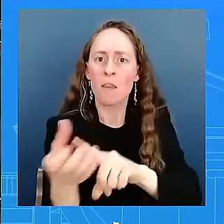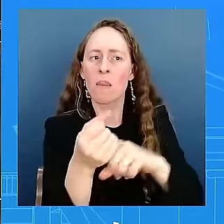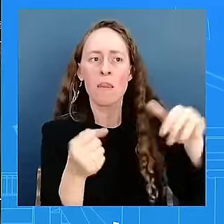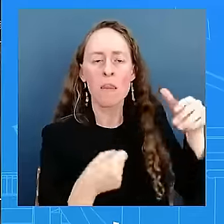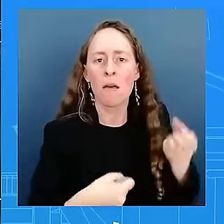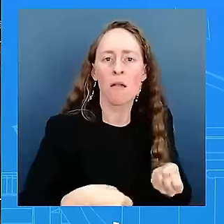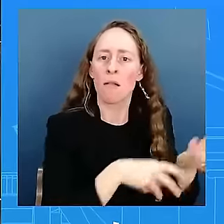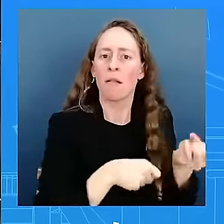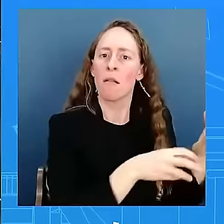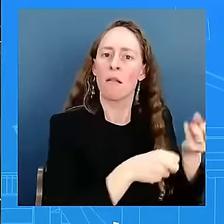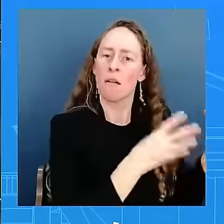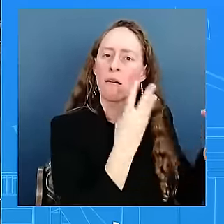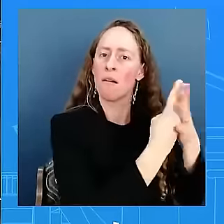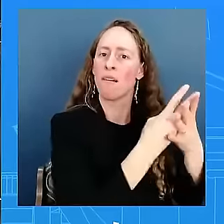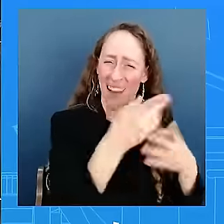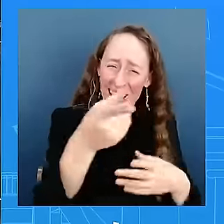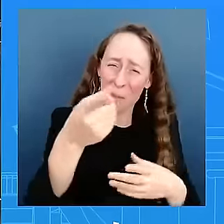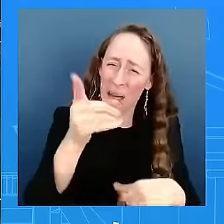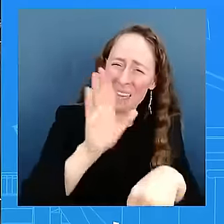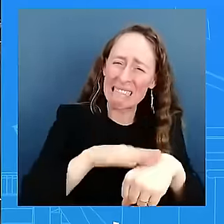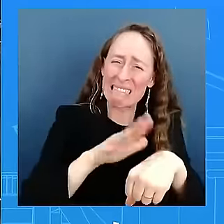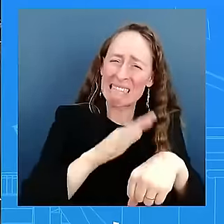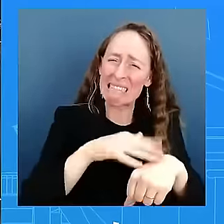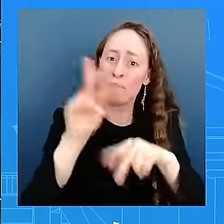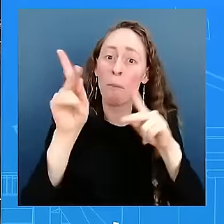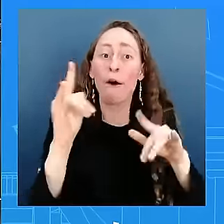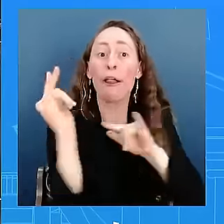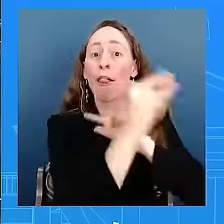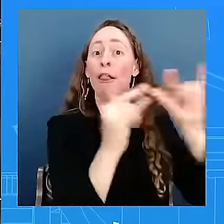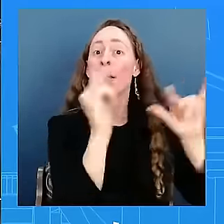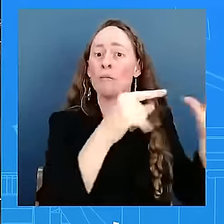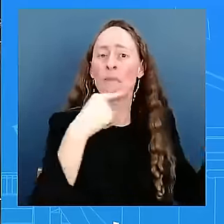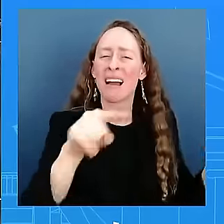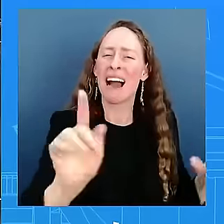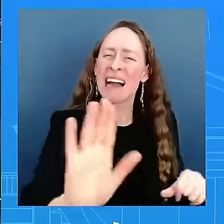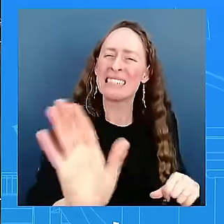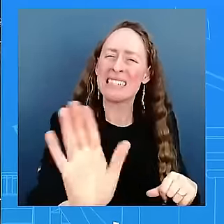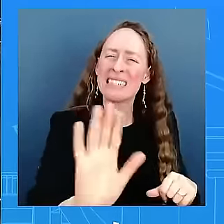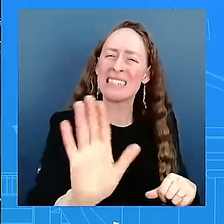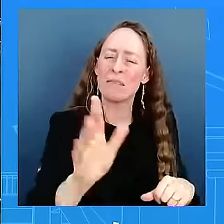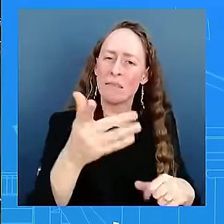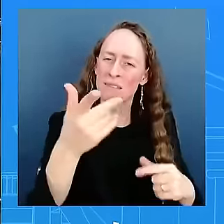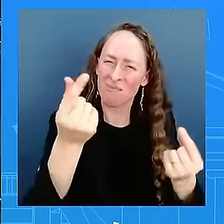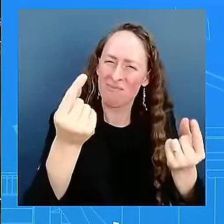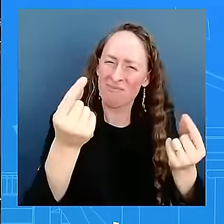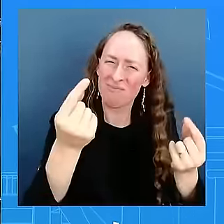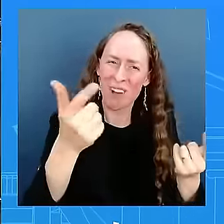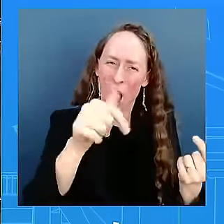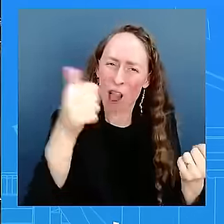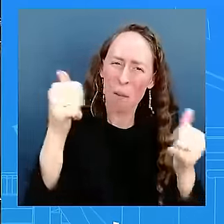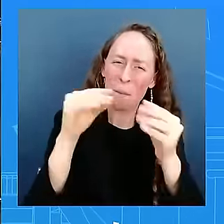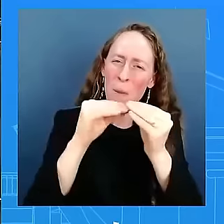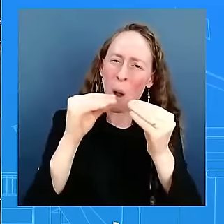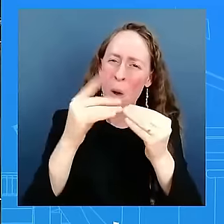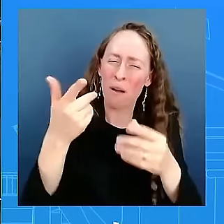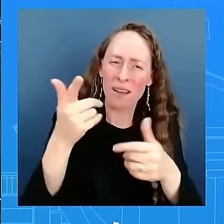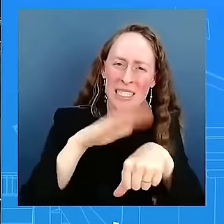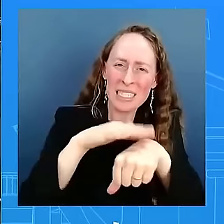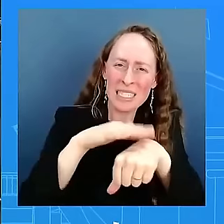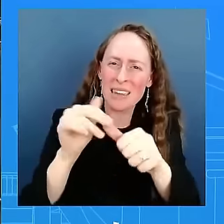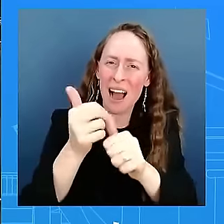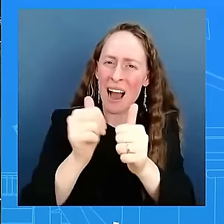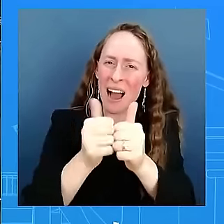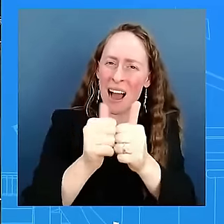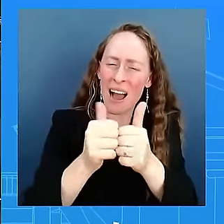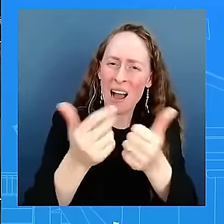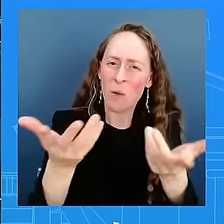you're looking at this inherent imbalance between releasing or between securing the release of innocent American in exchange for rightfully